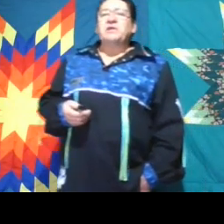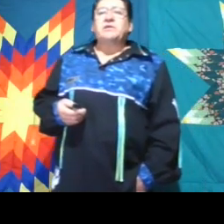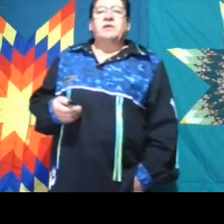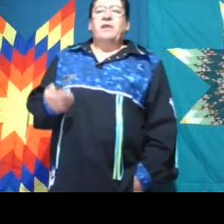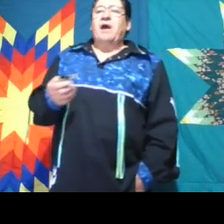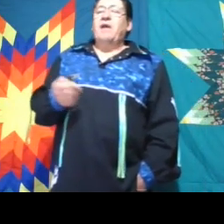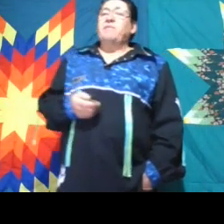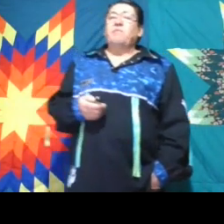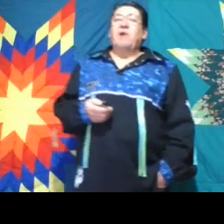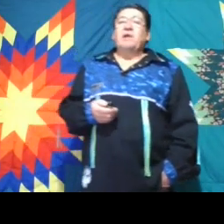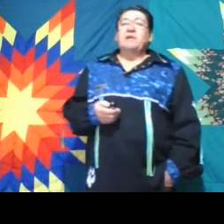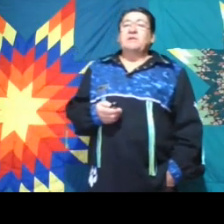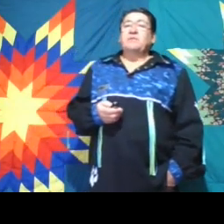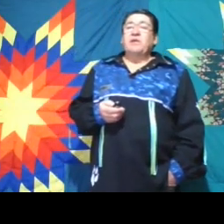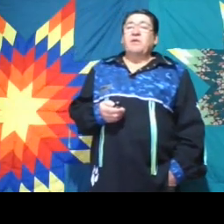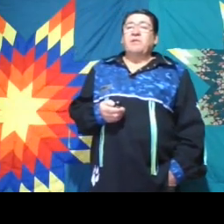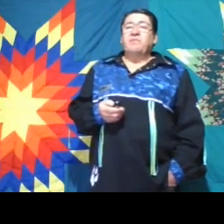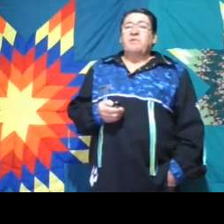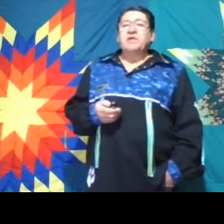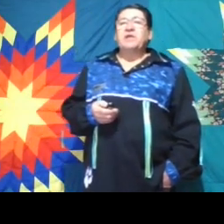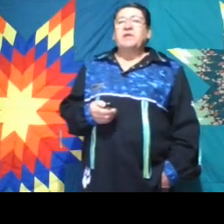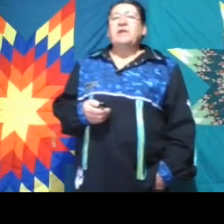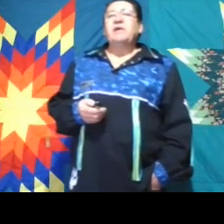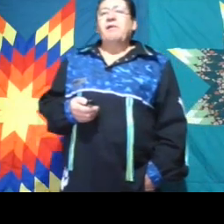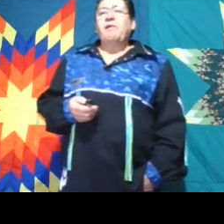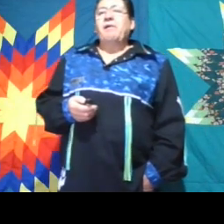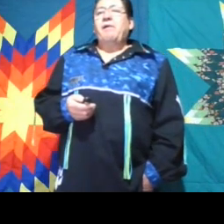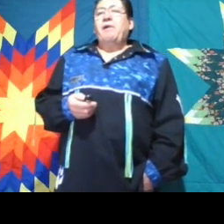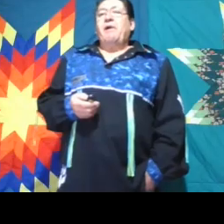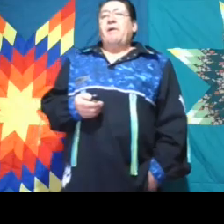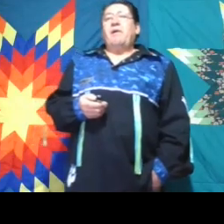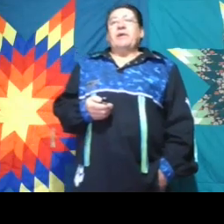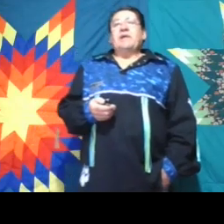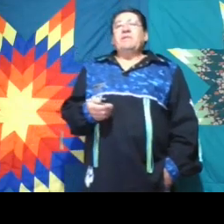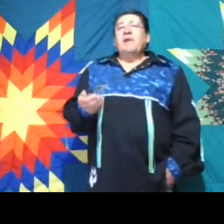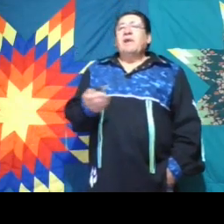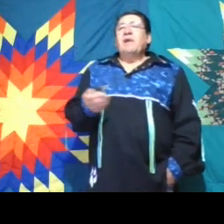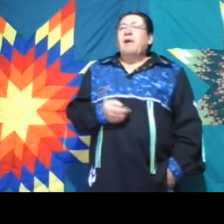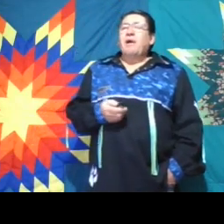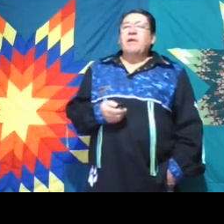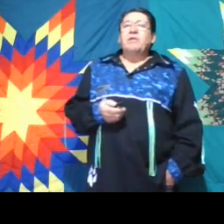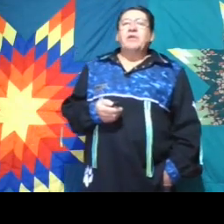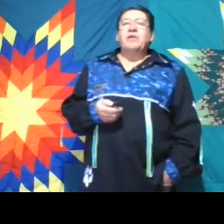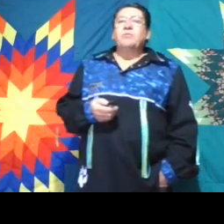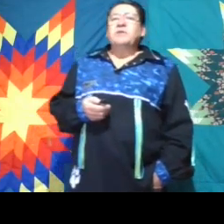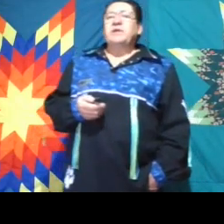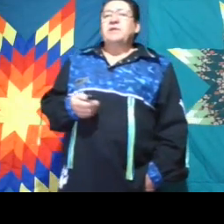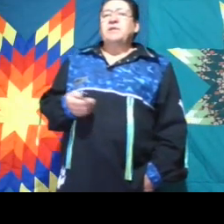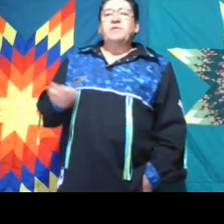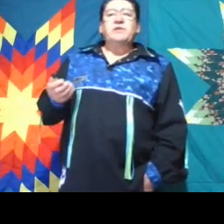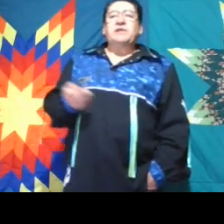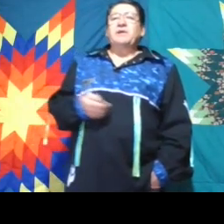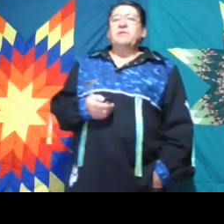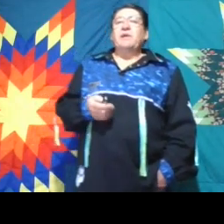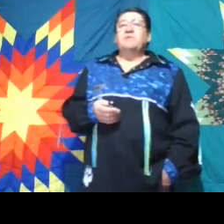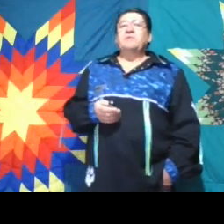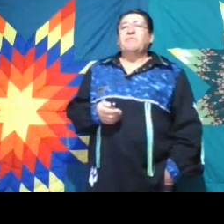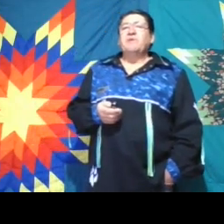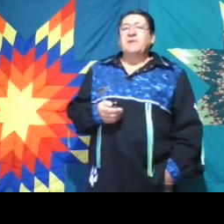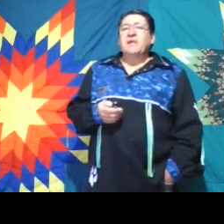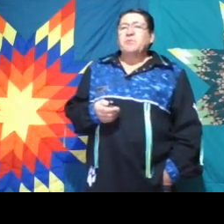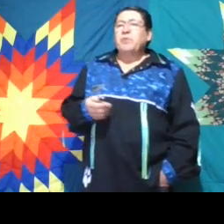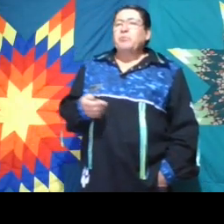Discrimination is alive and well, as we know, unfortunately. Even at a higher numeracy and literacy skill